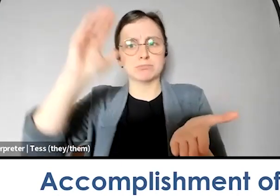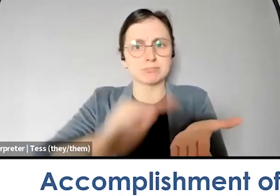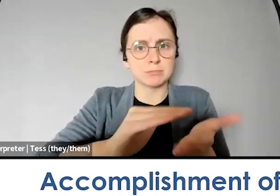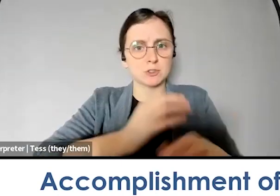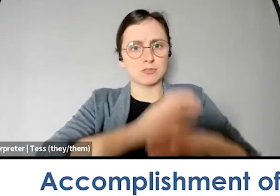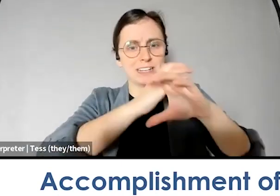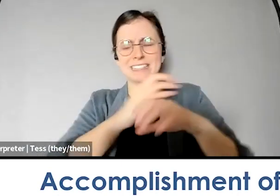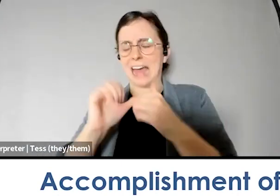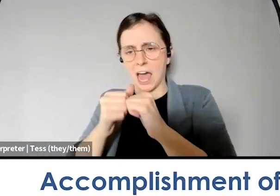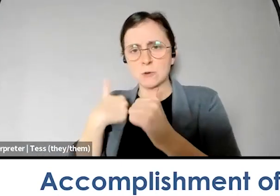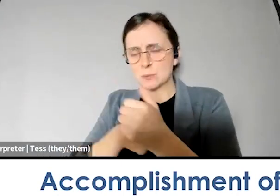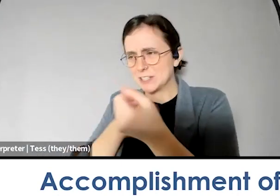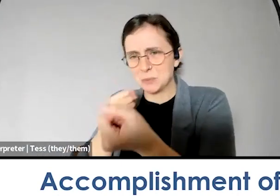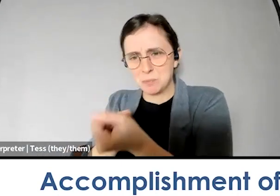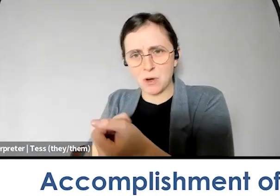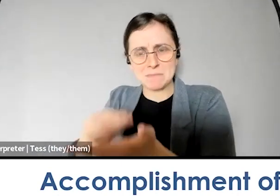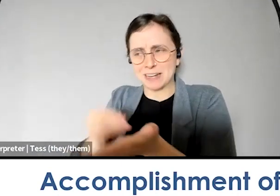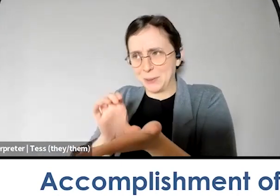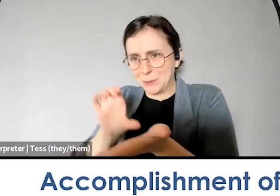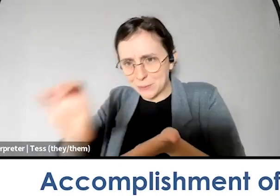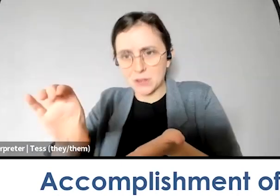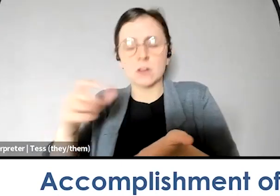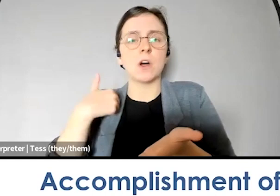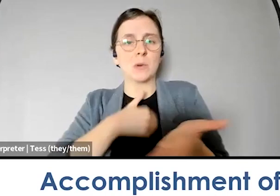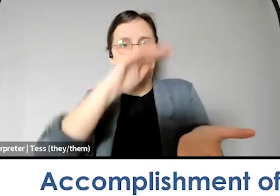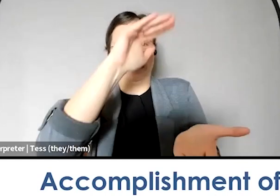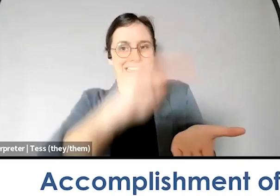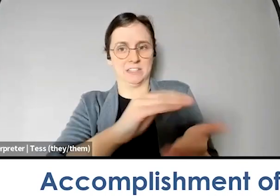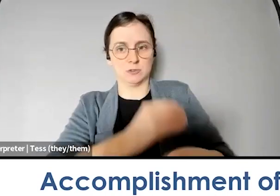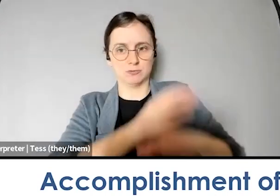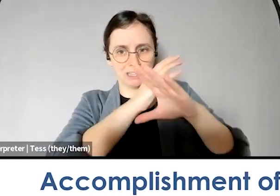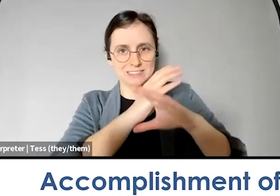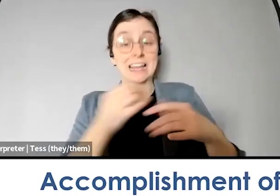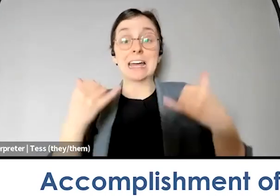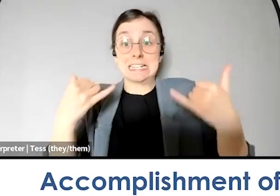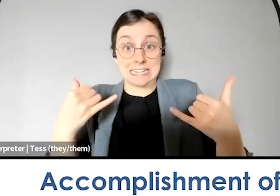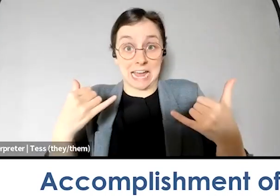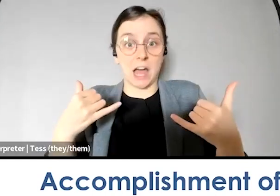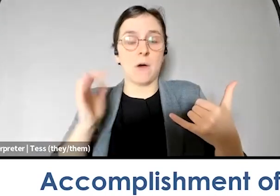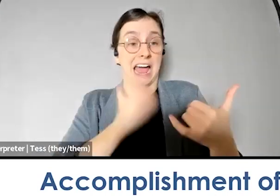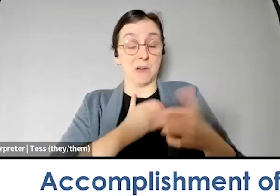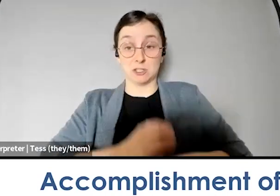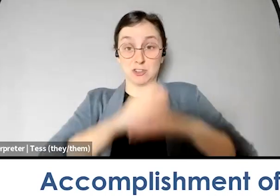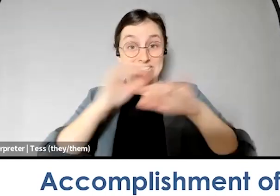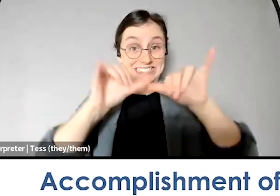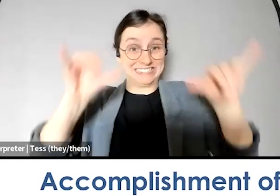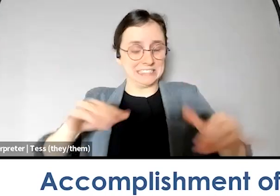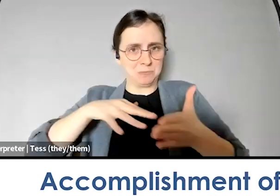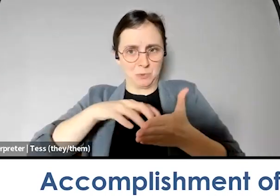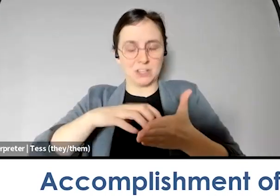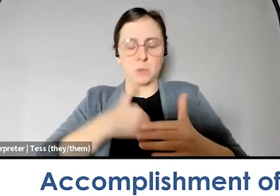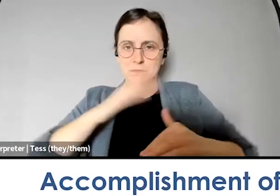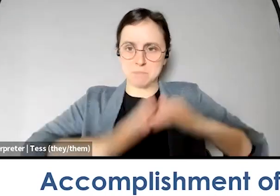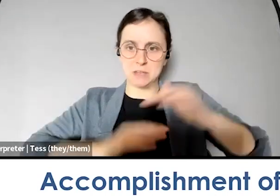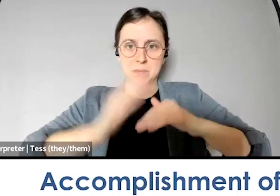make sure that we can limit crisis. Right now, we're in the process of building up our crisis system, and that's what I'm going to talk about. But we